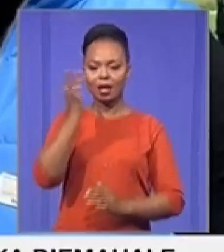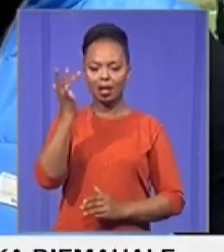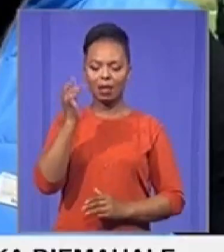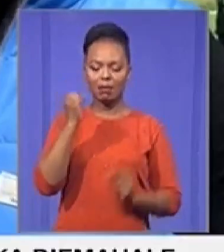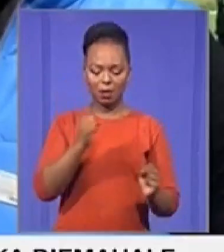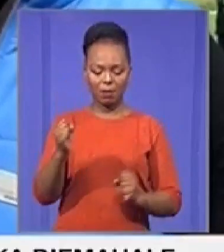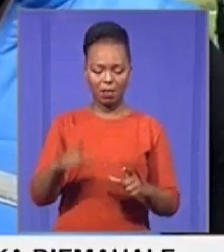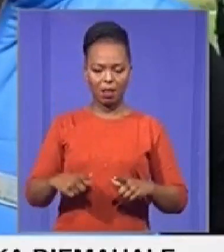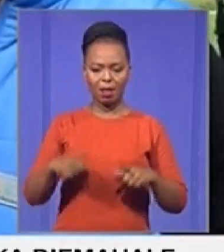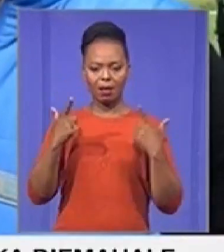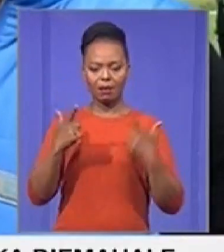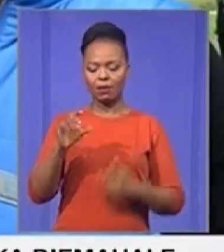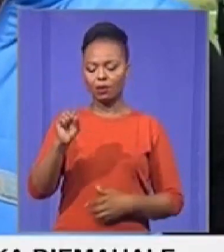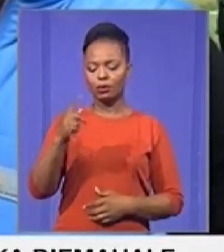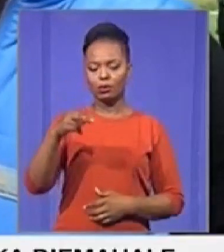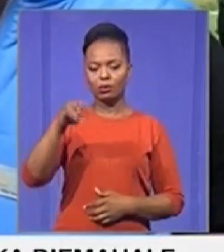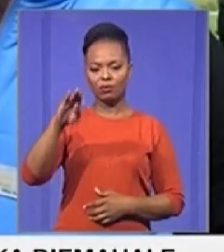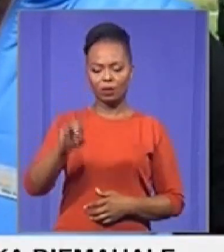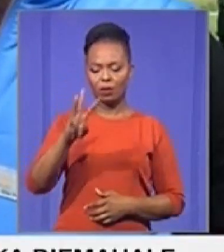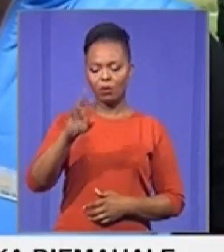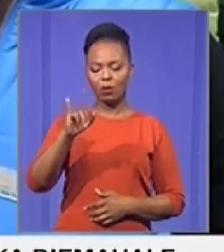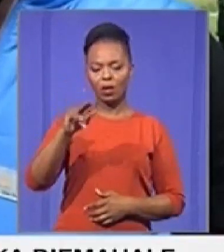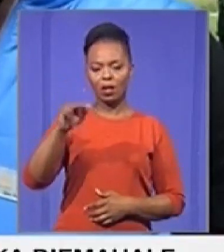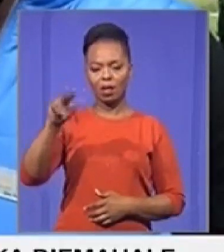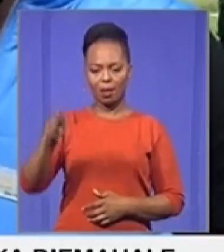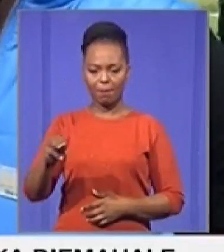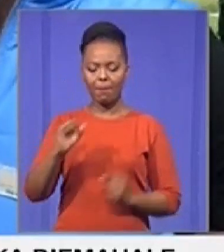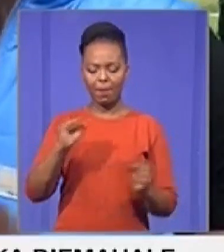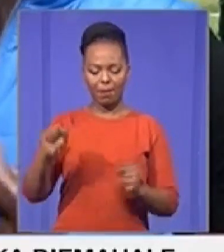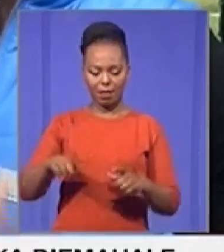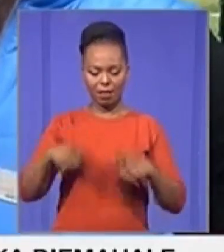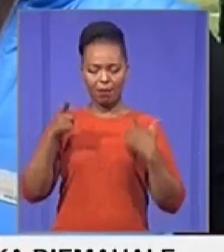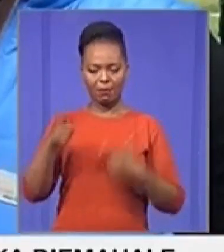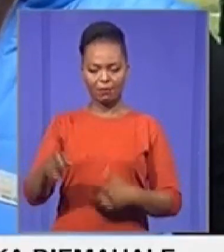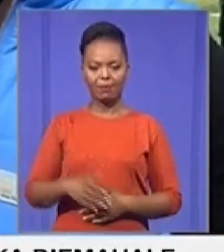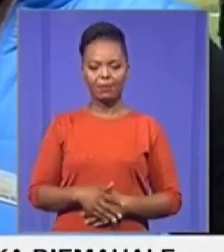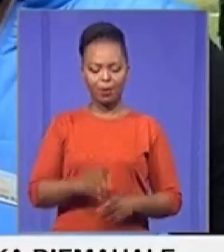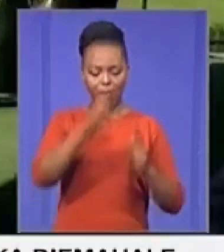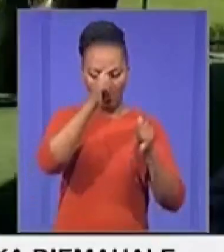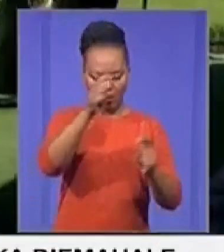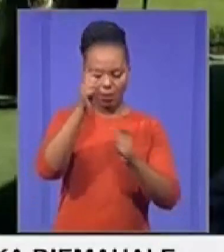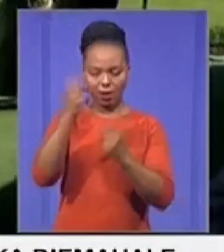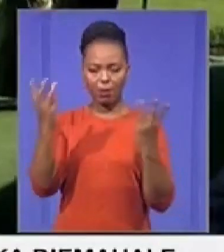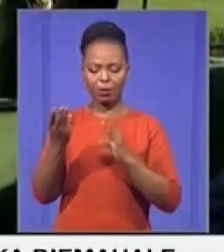alive, is Sophie Williams Tipray. Since here we honor people who passed